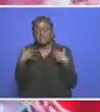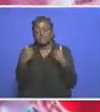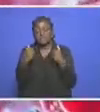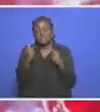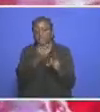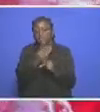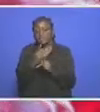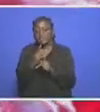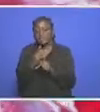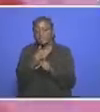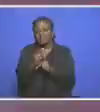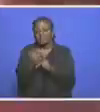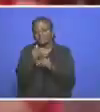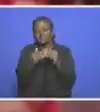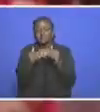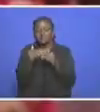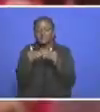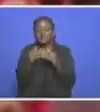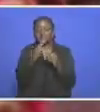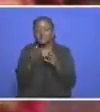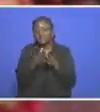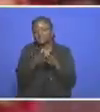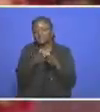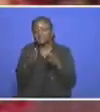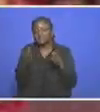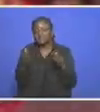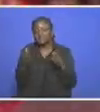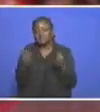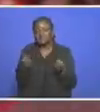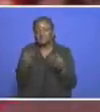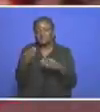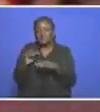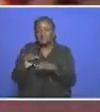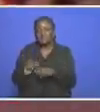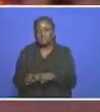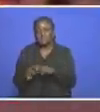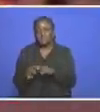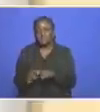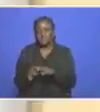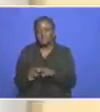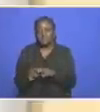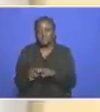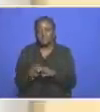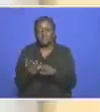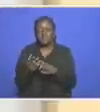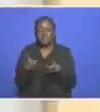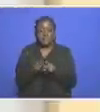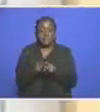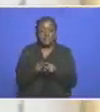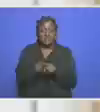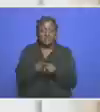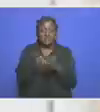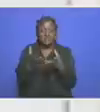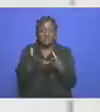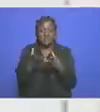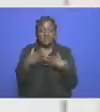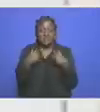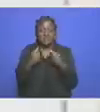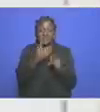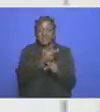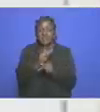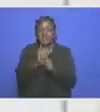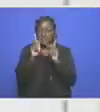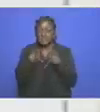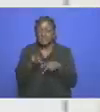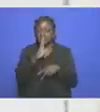assessing the various institutions was helpful determining what to do next. Tell us healthcare professionals to be ready in the event